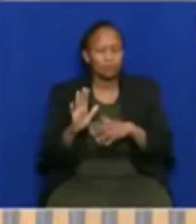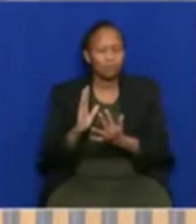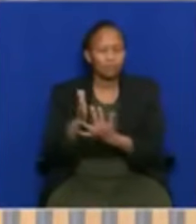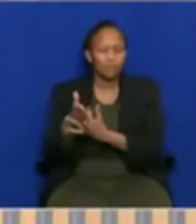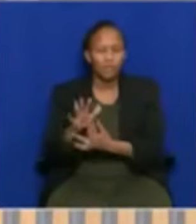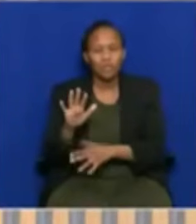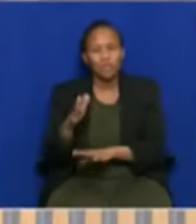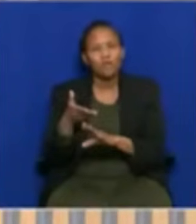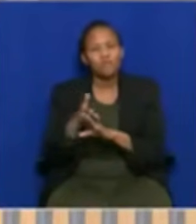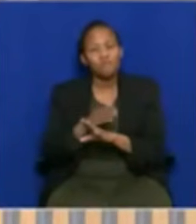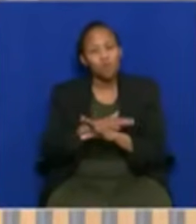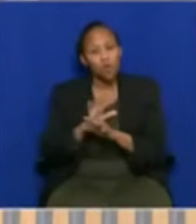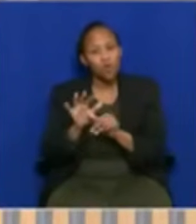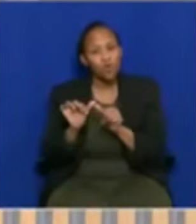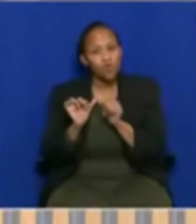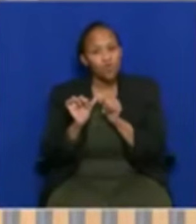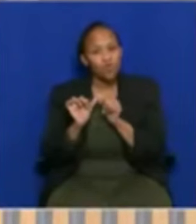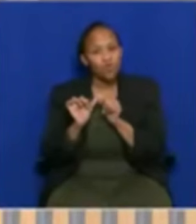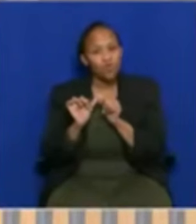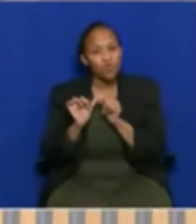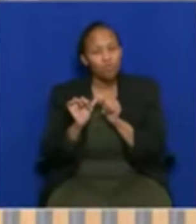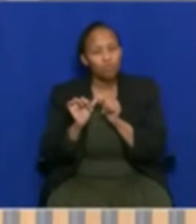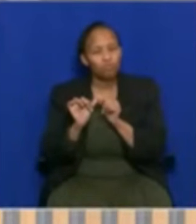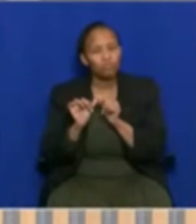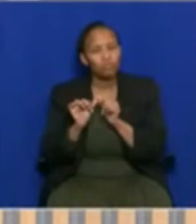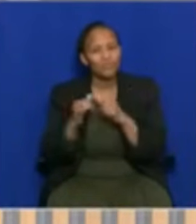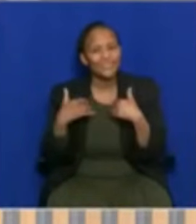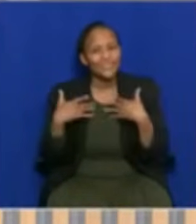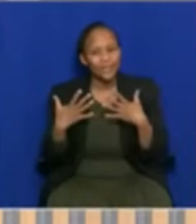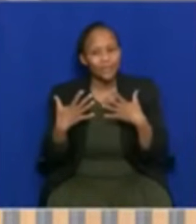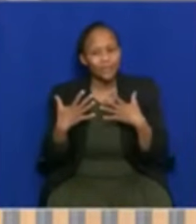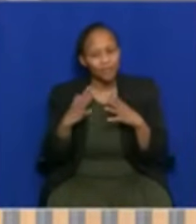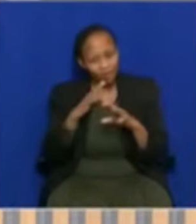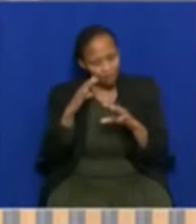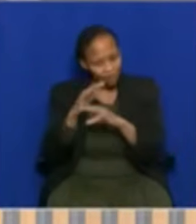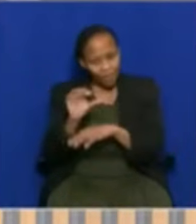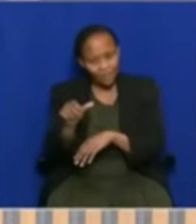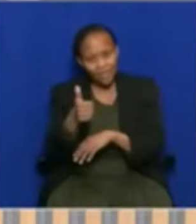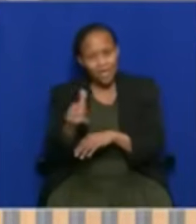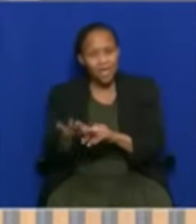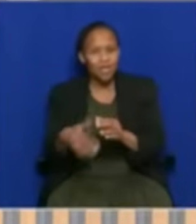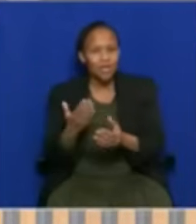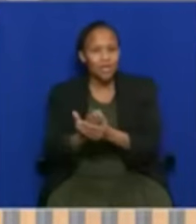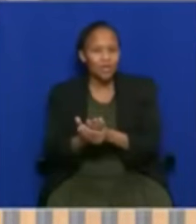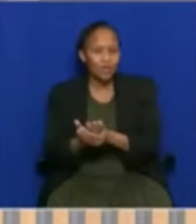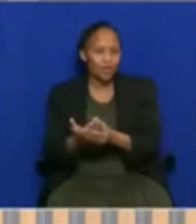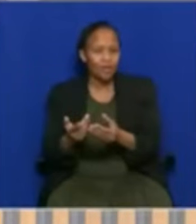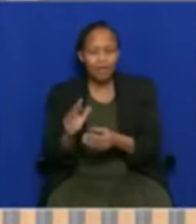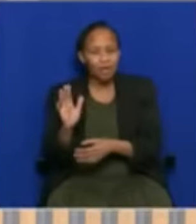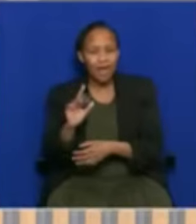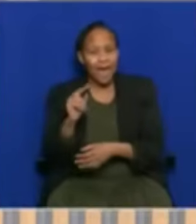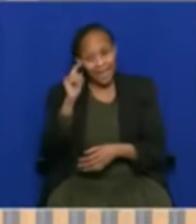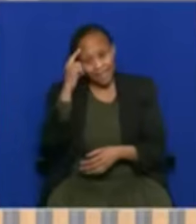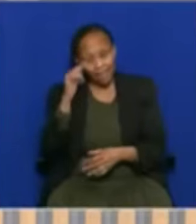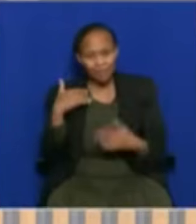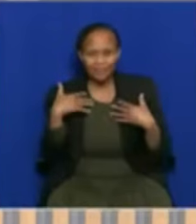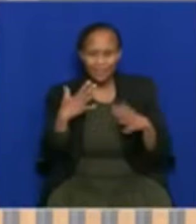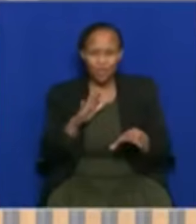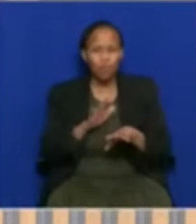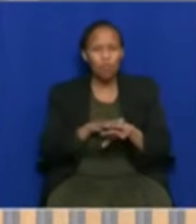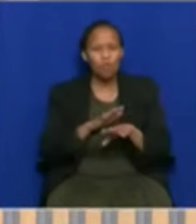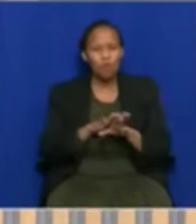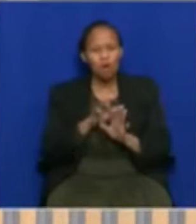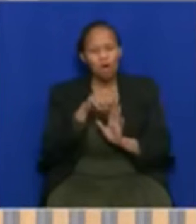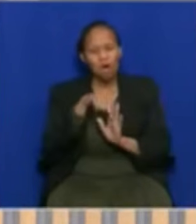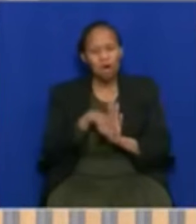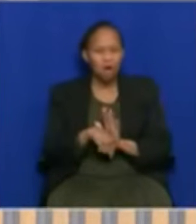to other dockets, I think you should speak in much better detail than than what you've done